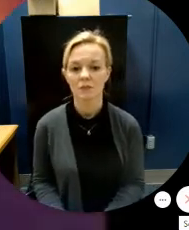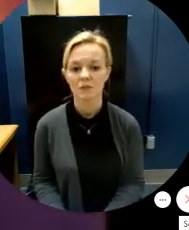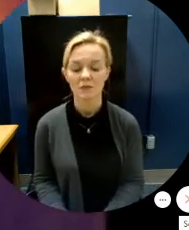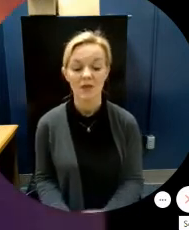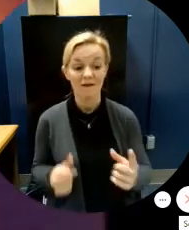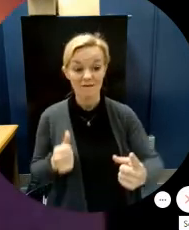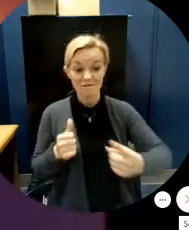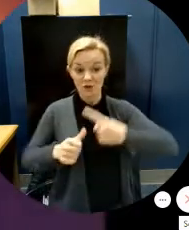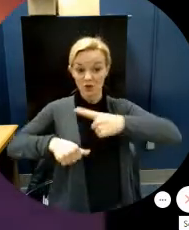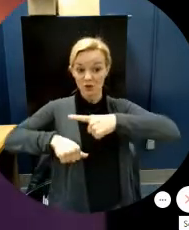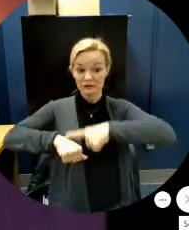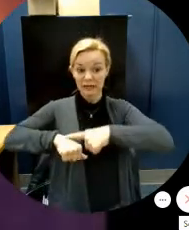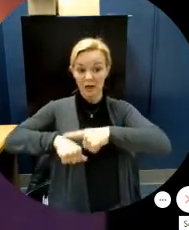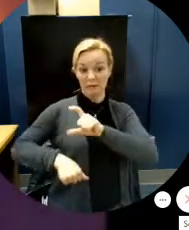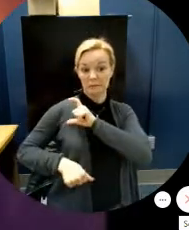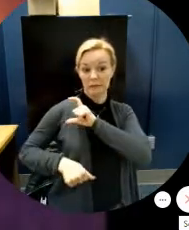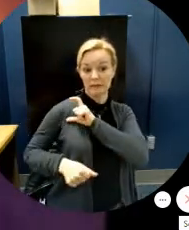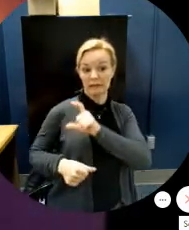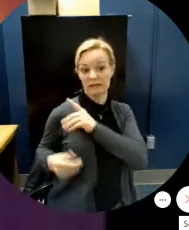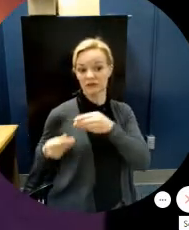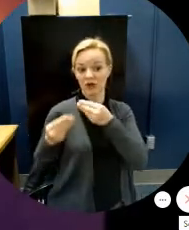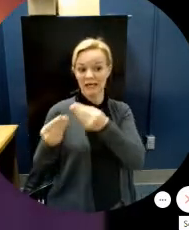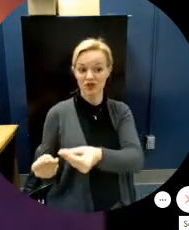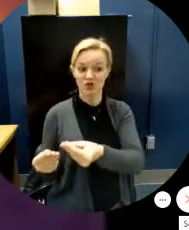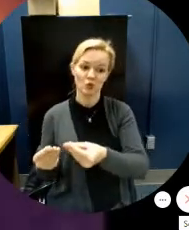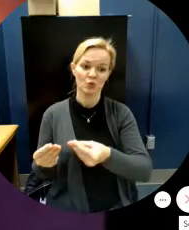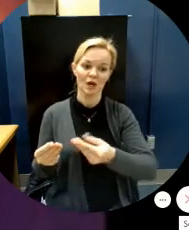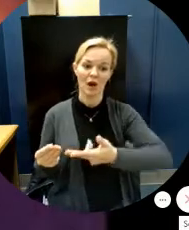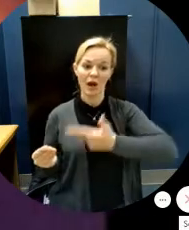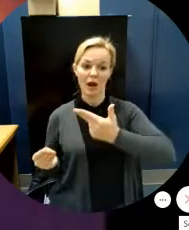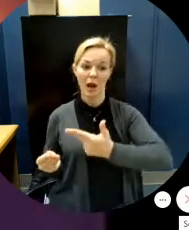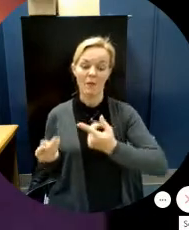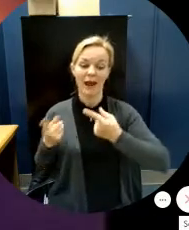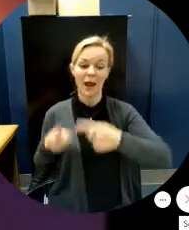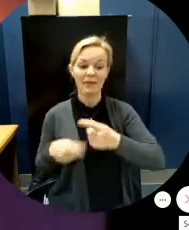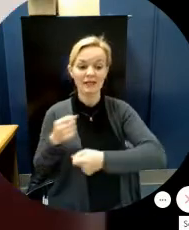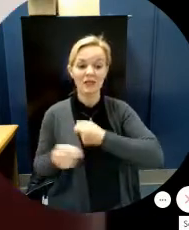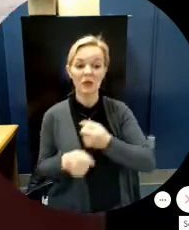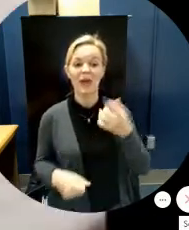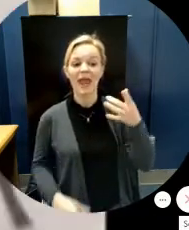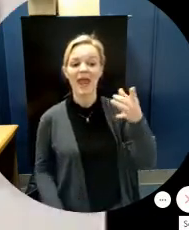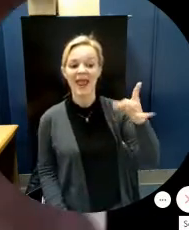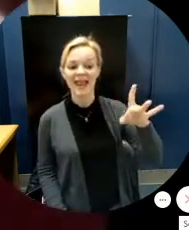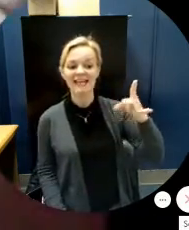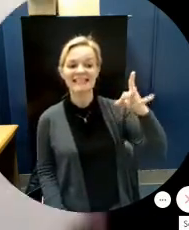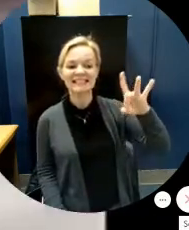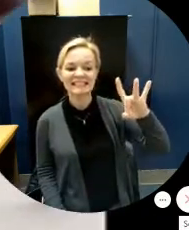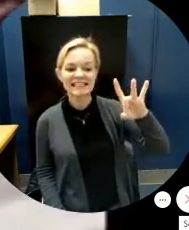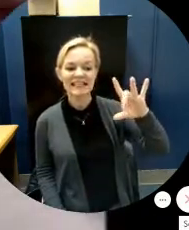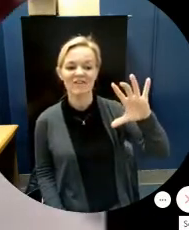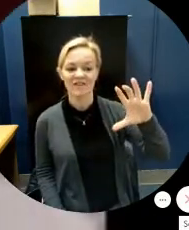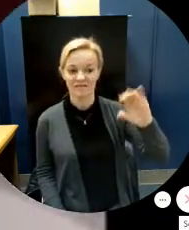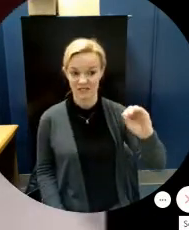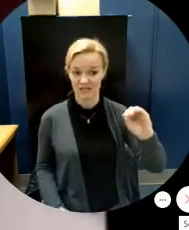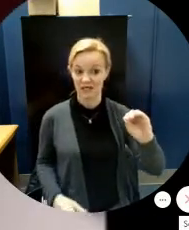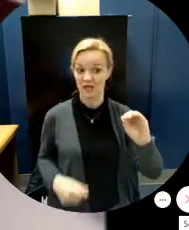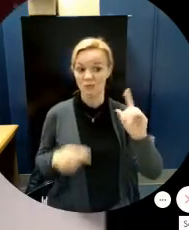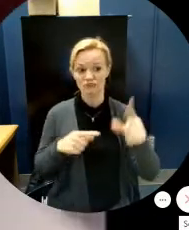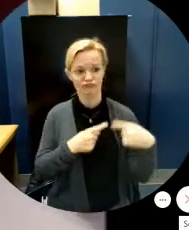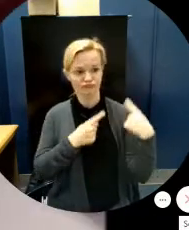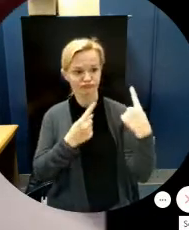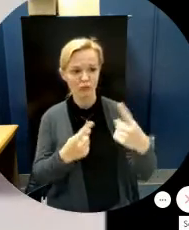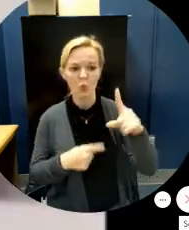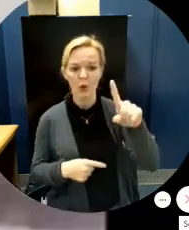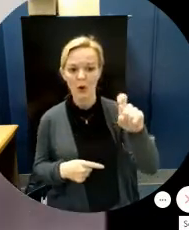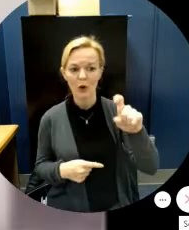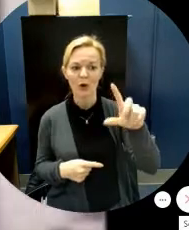The first police revolver was issued to an American law enforcement officer in 1850. For the next 130 years,